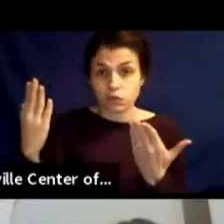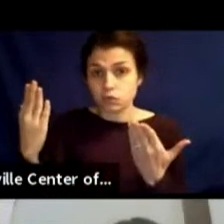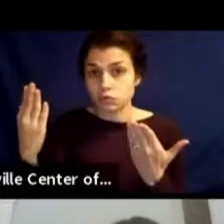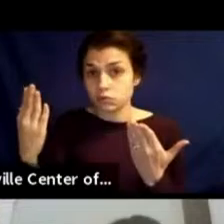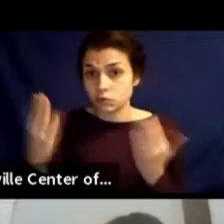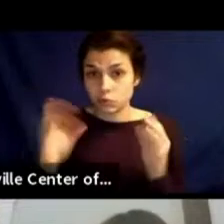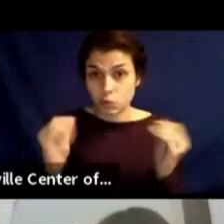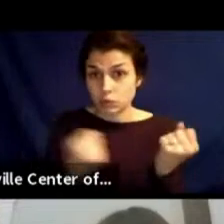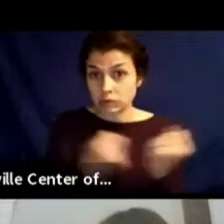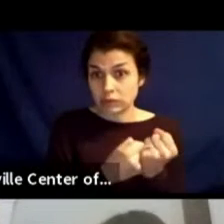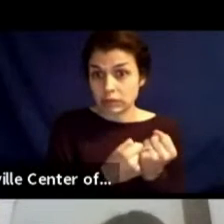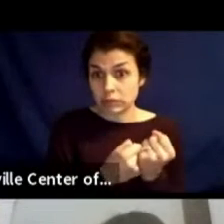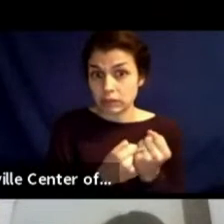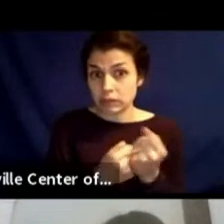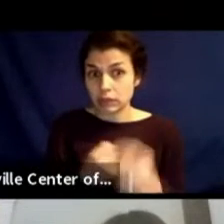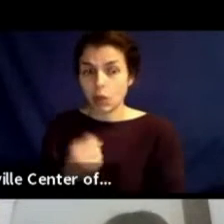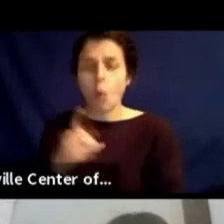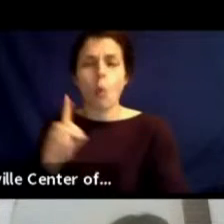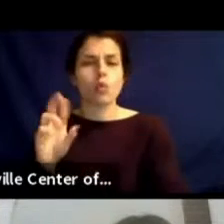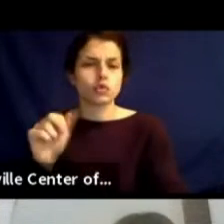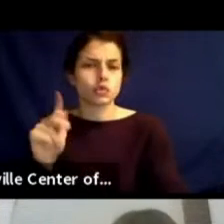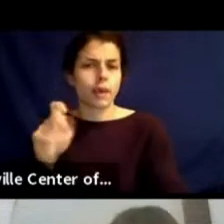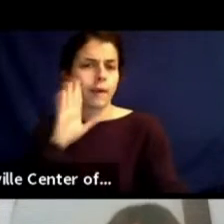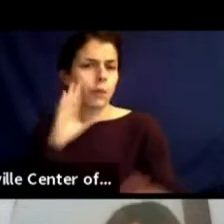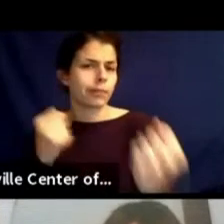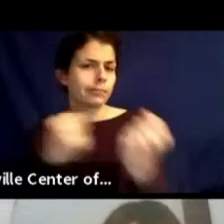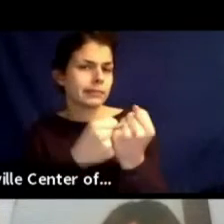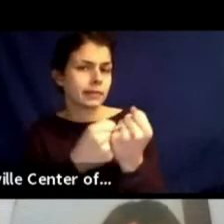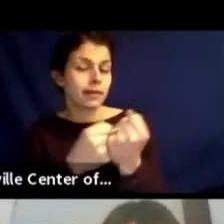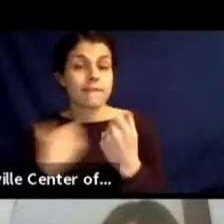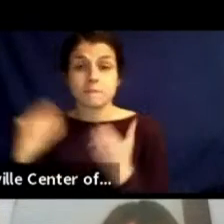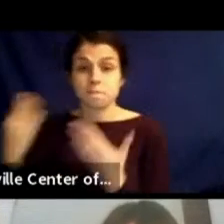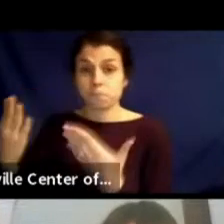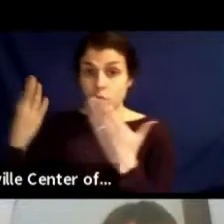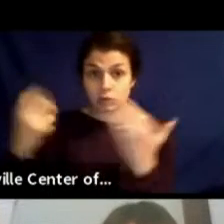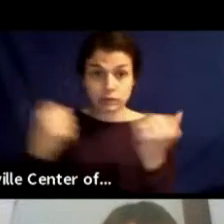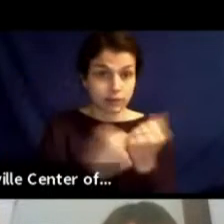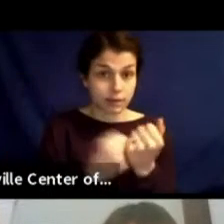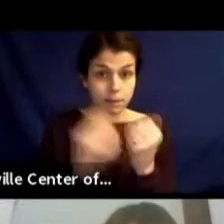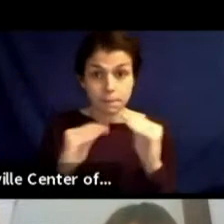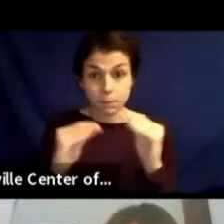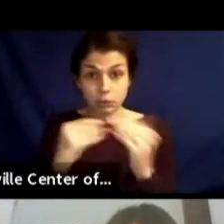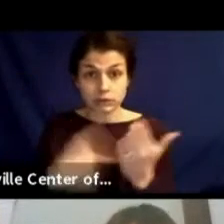So I'll second it. There we go. So we have a motion and a second. So further discussion.